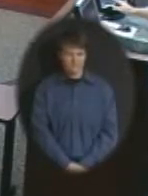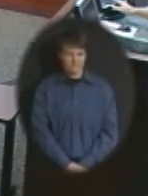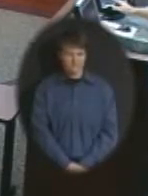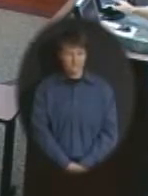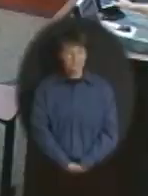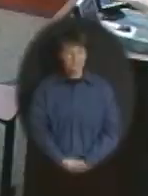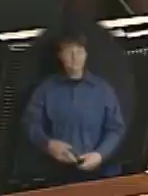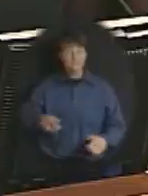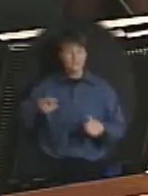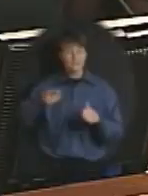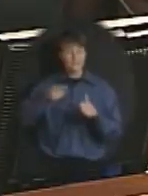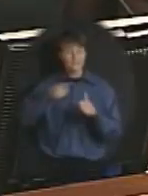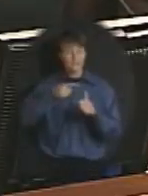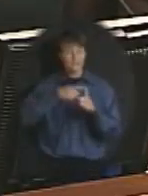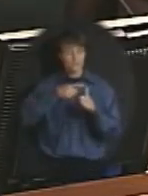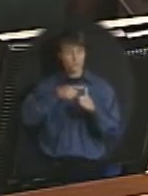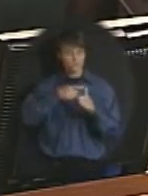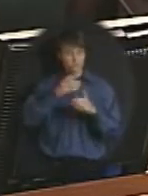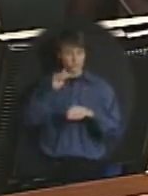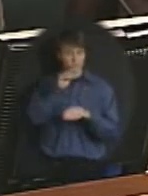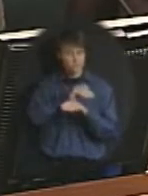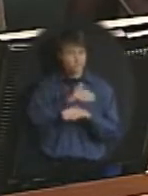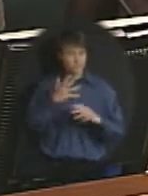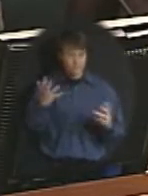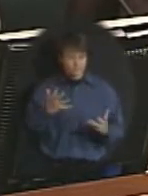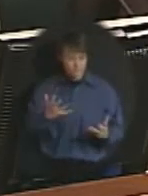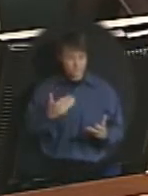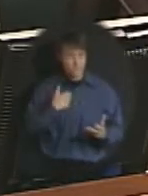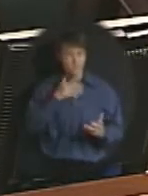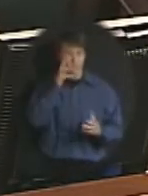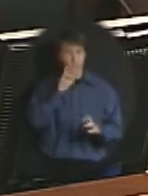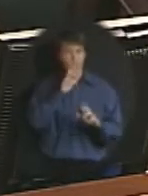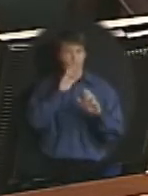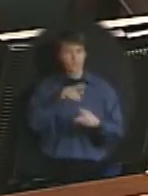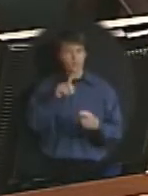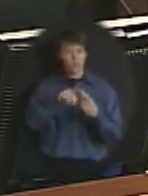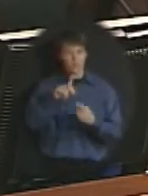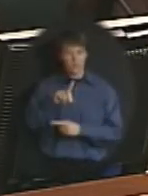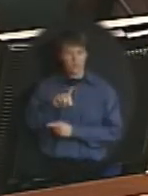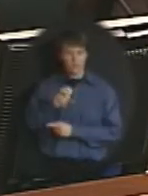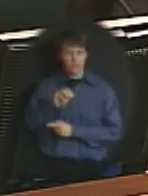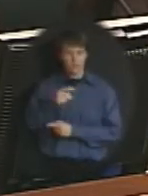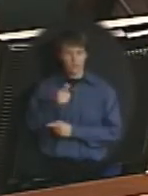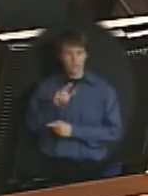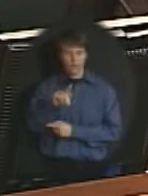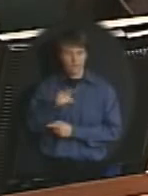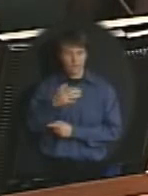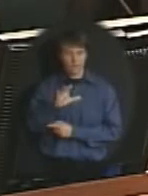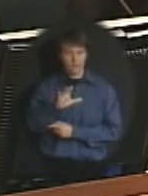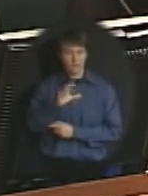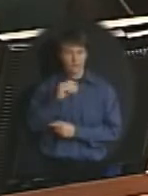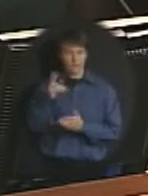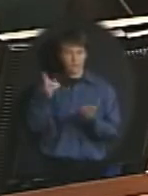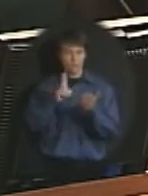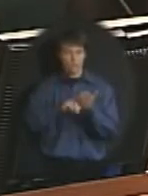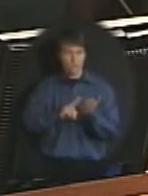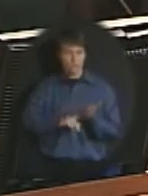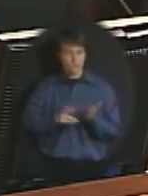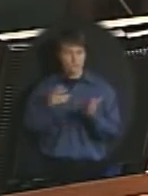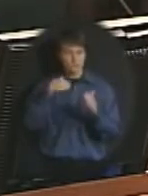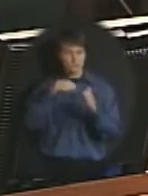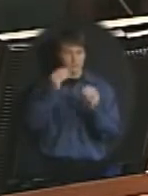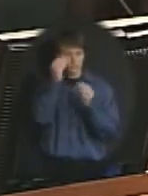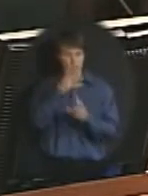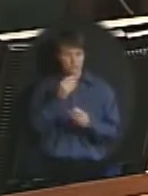Our first order of business this evening will be a report on demographic and enrollment information, and I believe Mr. Hutchison and